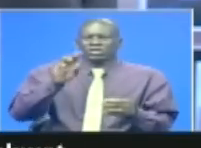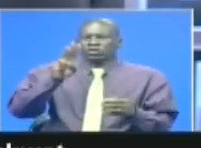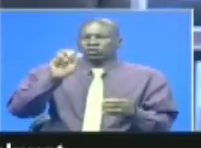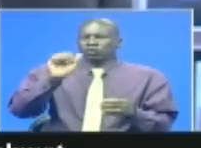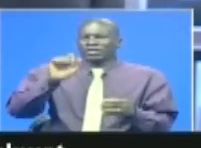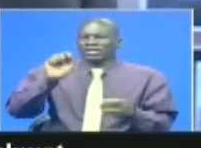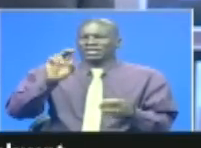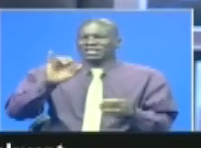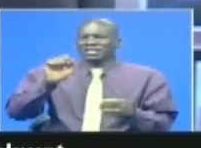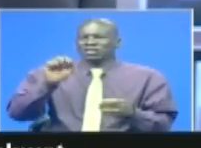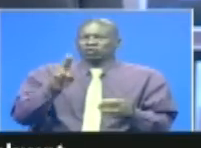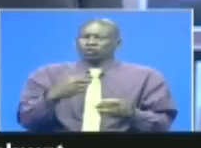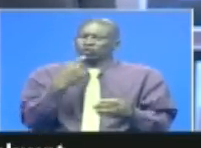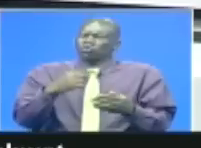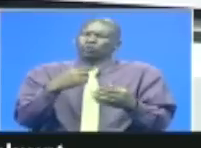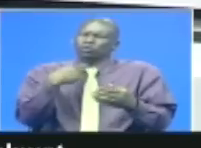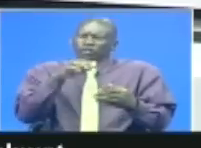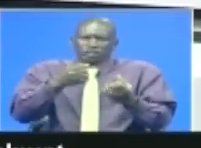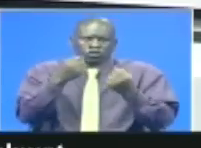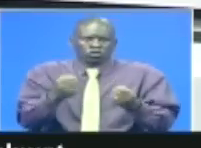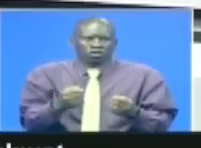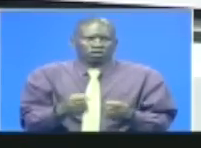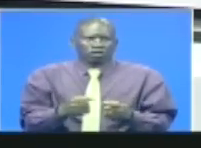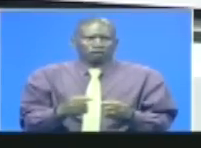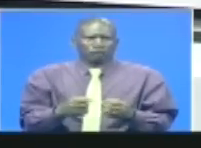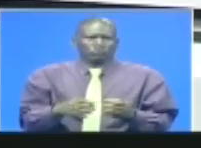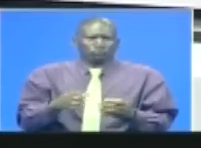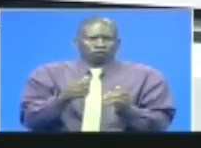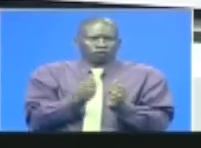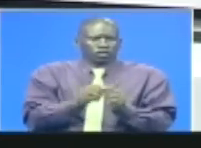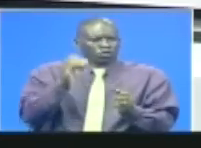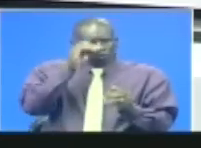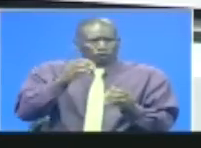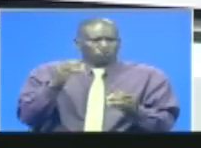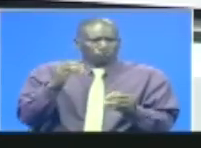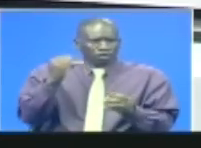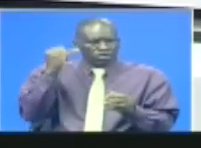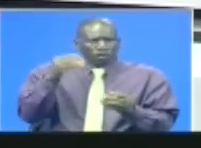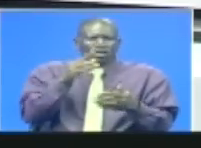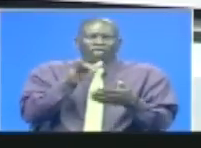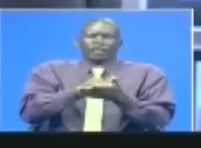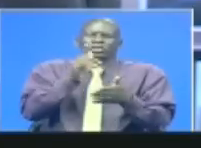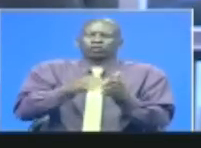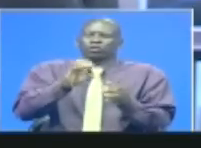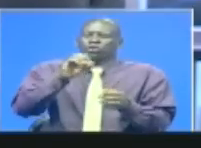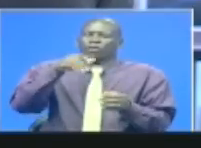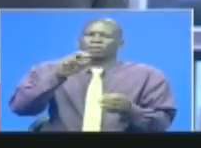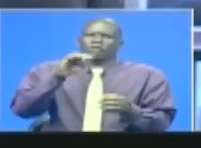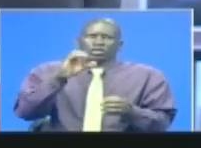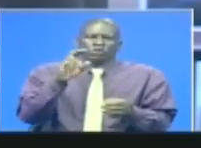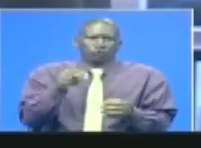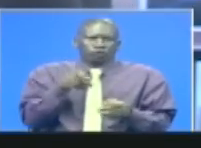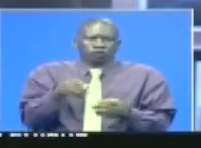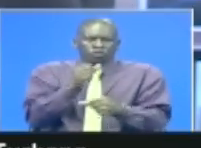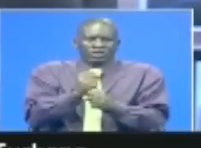determine it's strong? He is a front runner, according to the opinion polls. That is what opinion poll, my friend. Opinion polls were